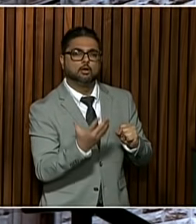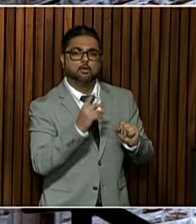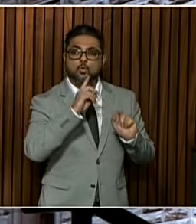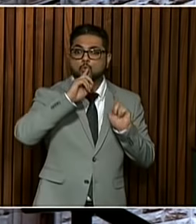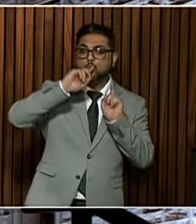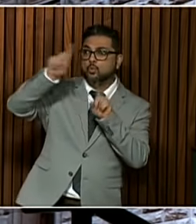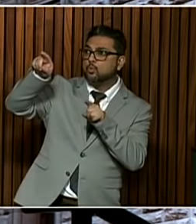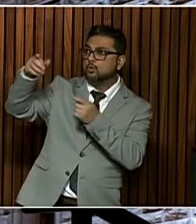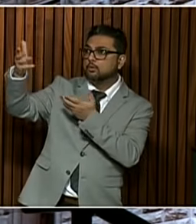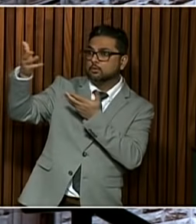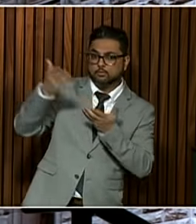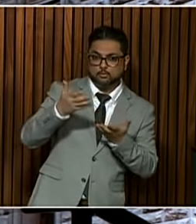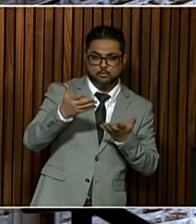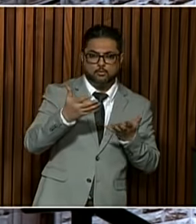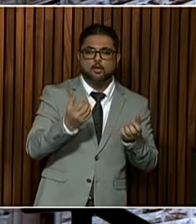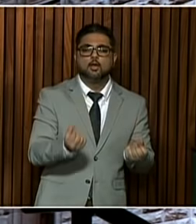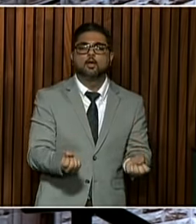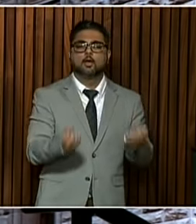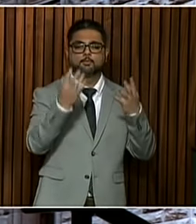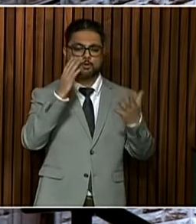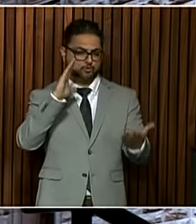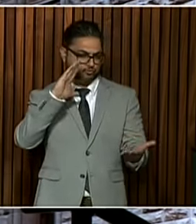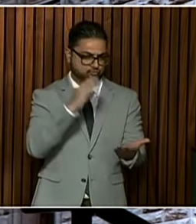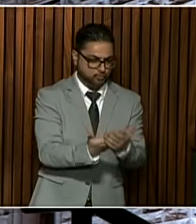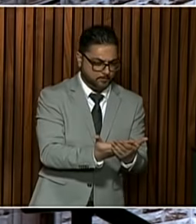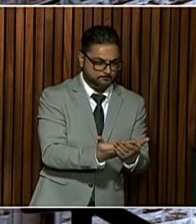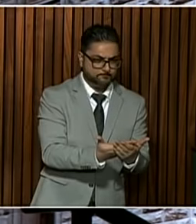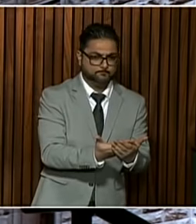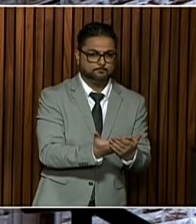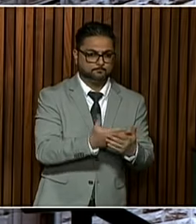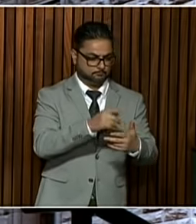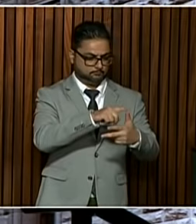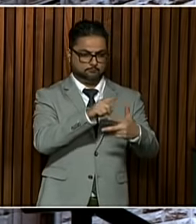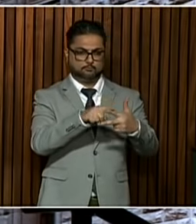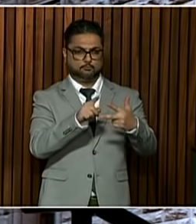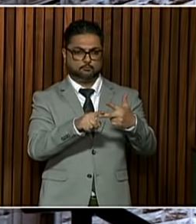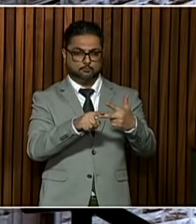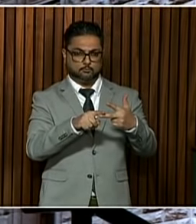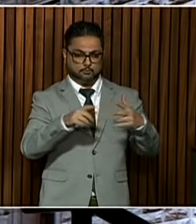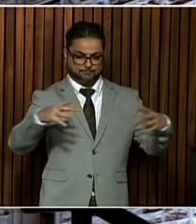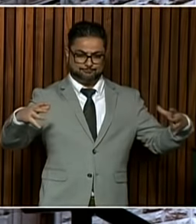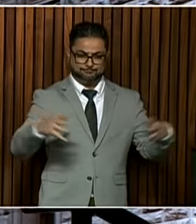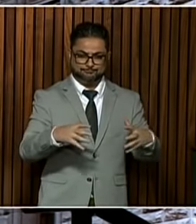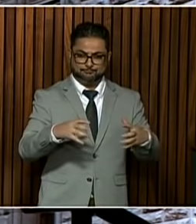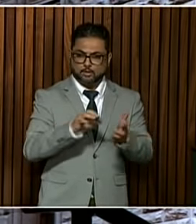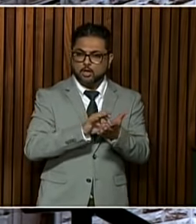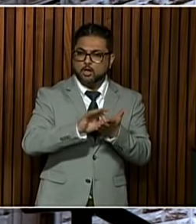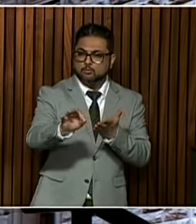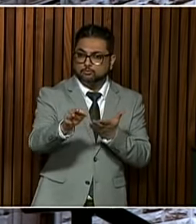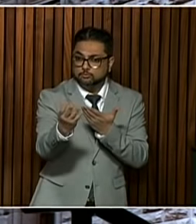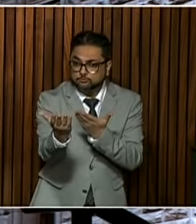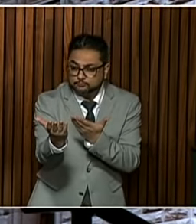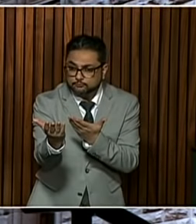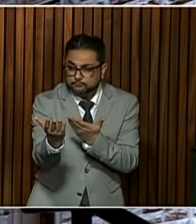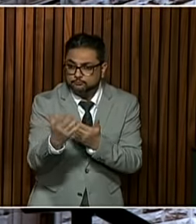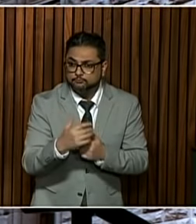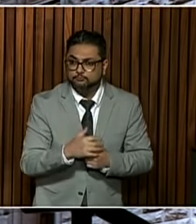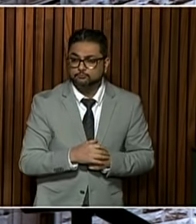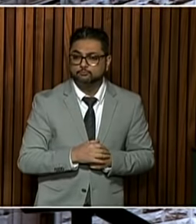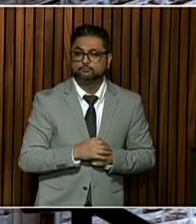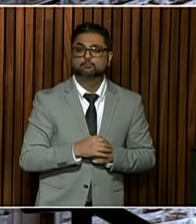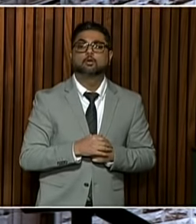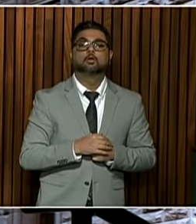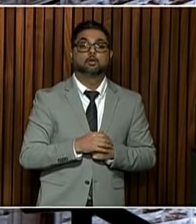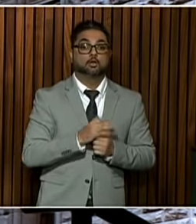reasonable distribution of what's out there, knowing that some may have stockpiled a certain amount and may be reluctant to tell us